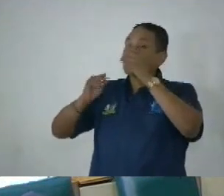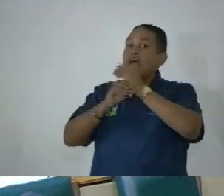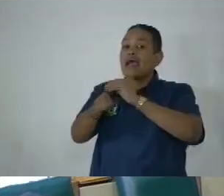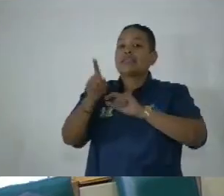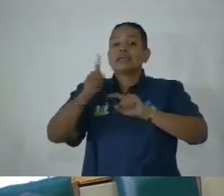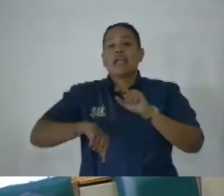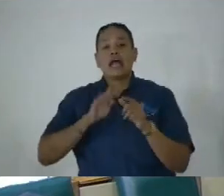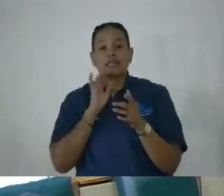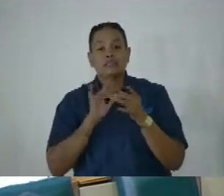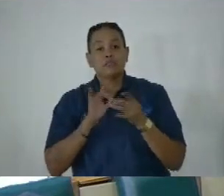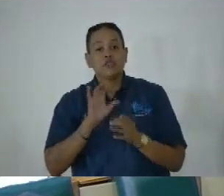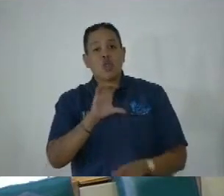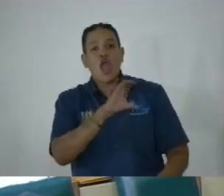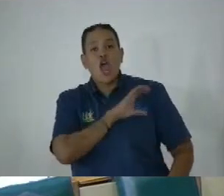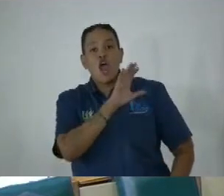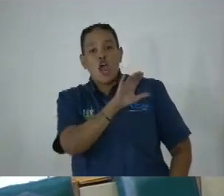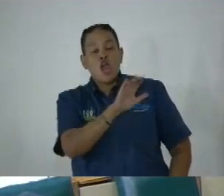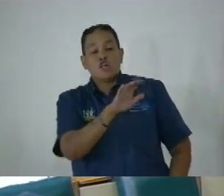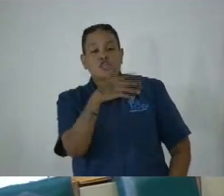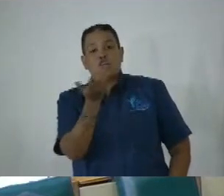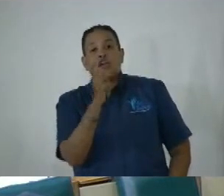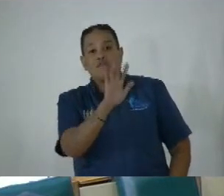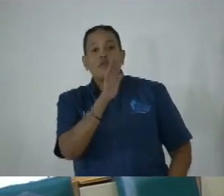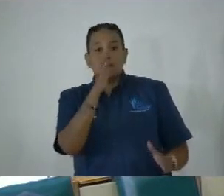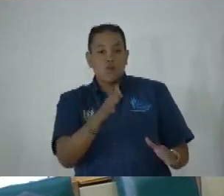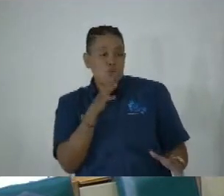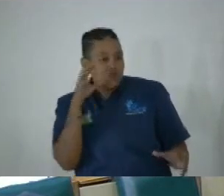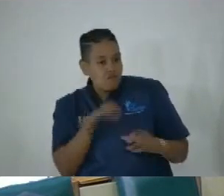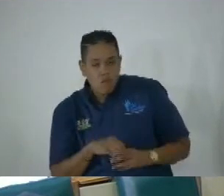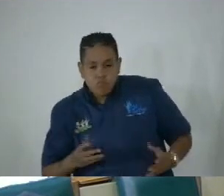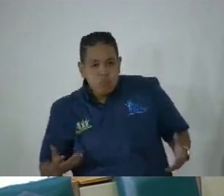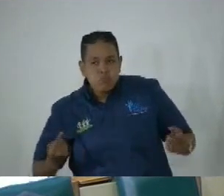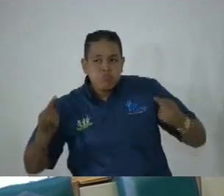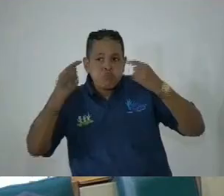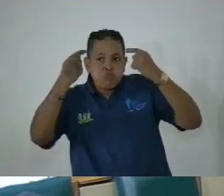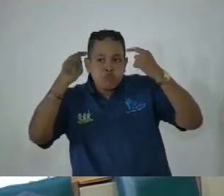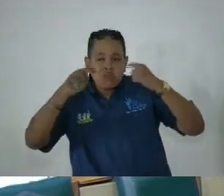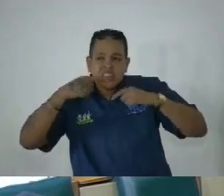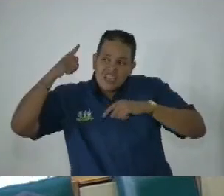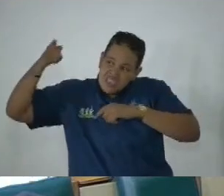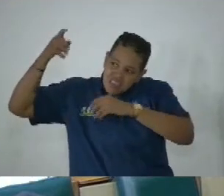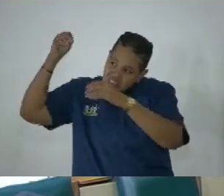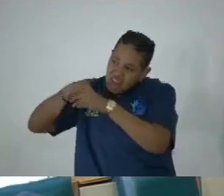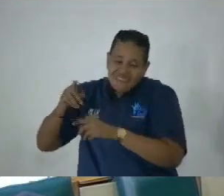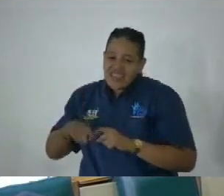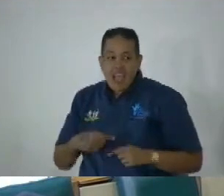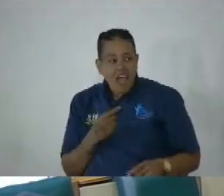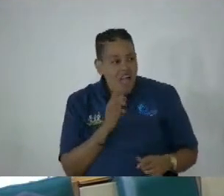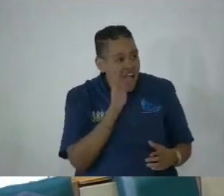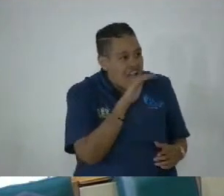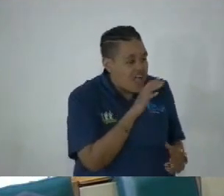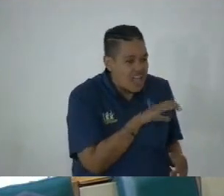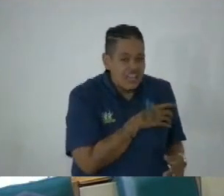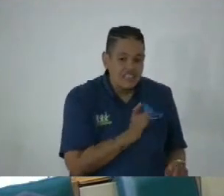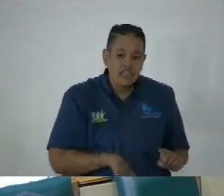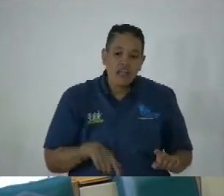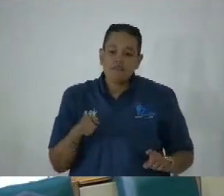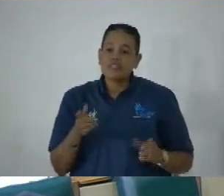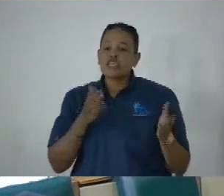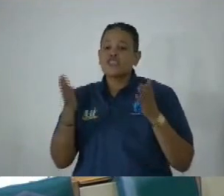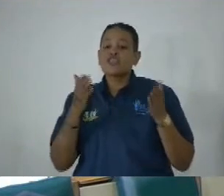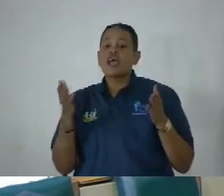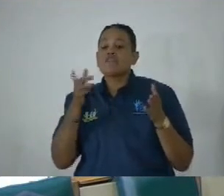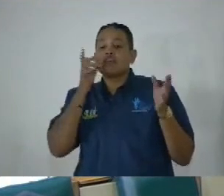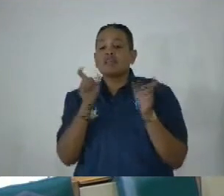to the character of their accuser. And remember, this is a service that have inseparabilities.